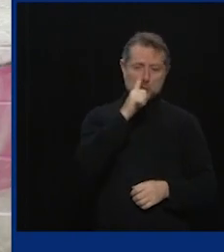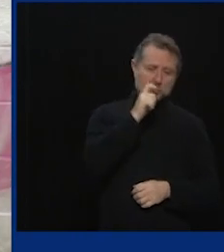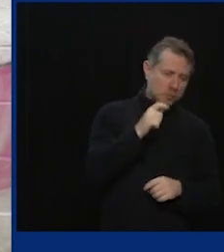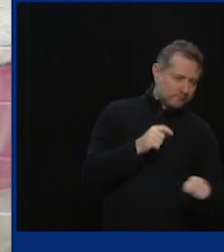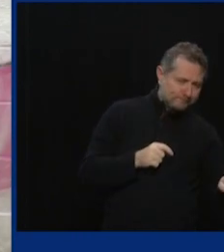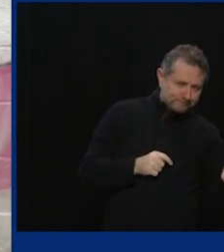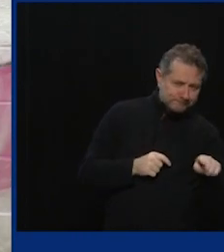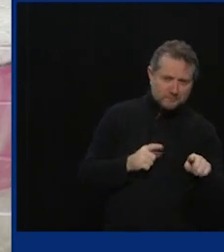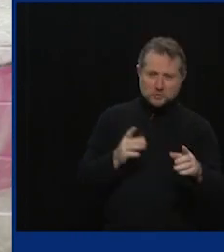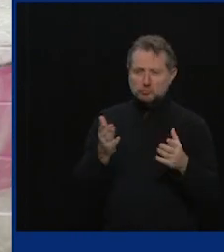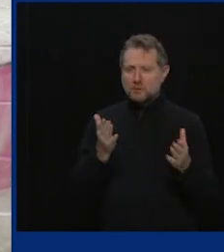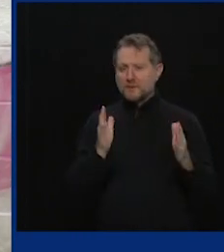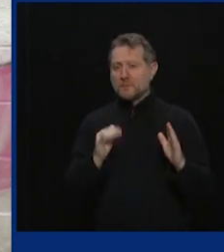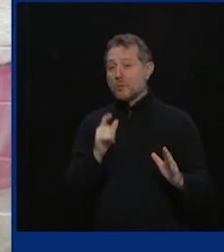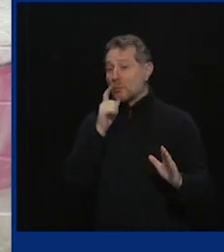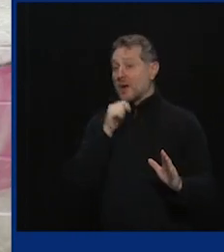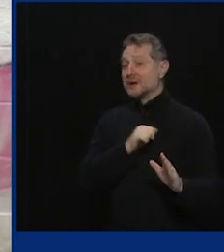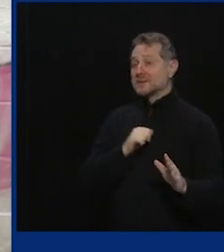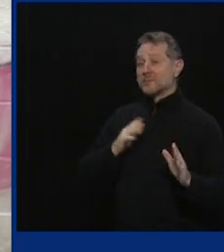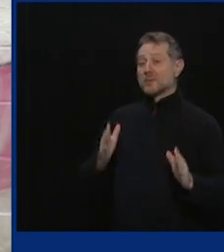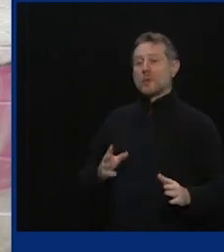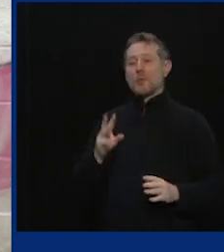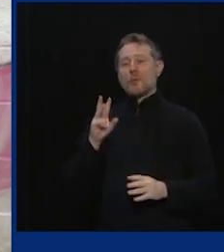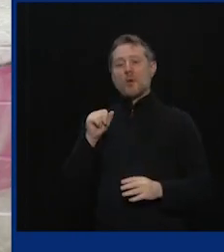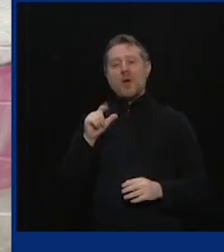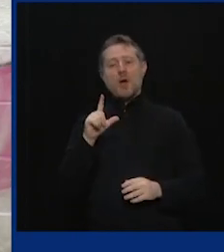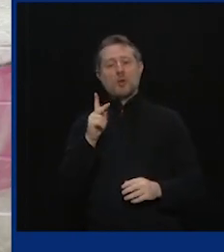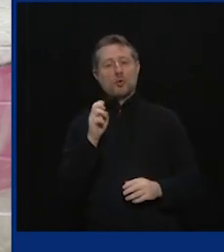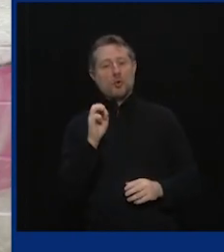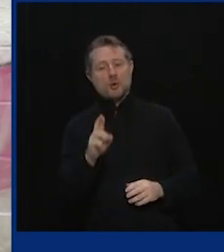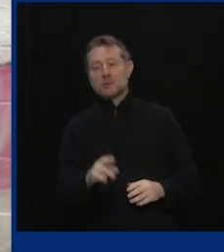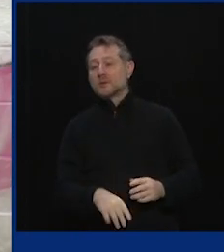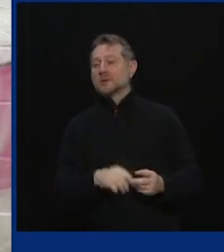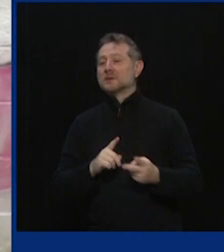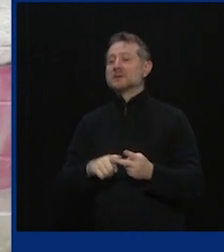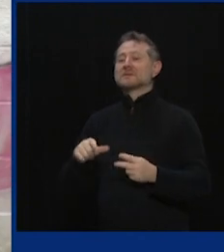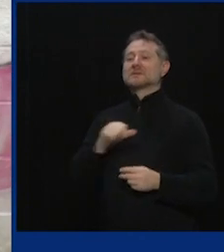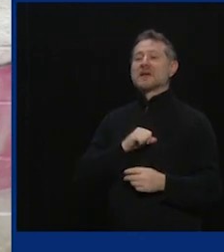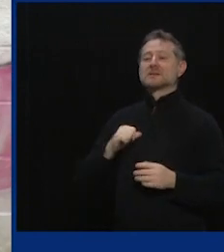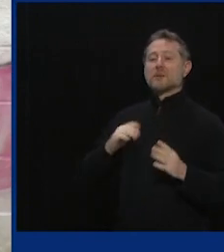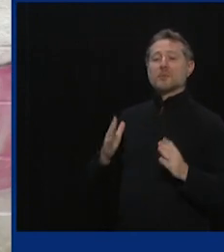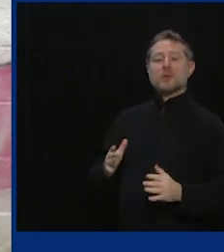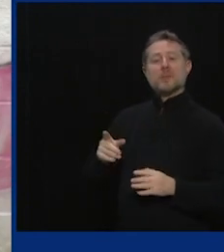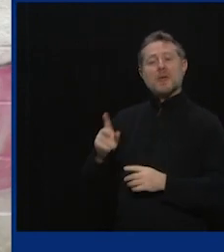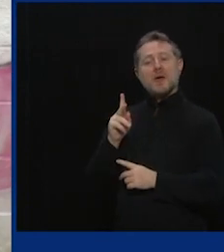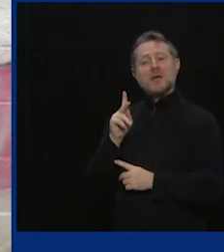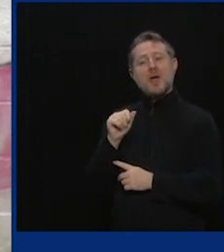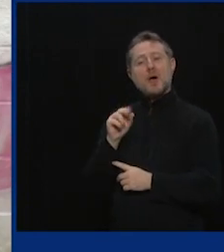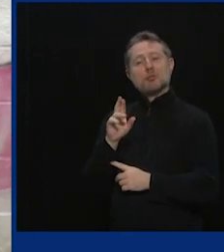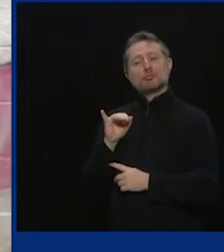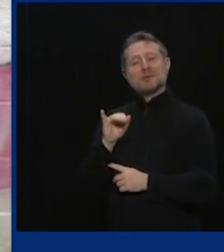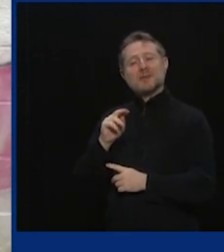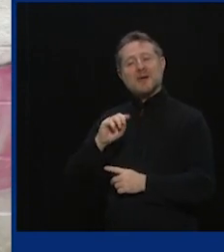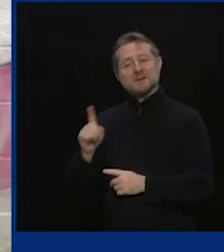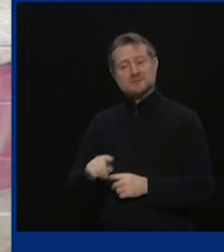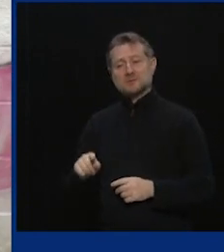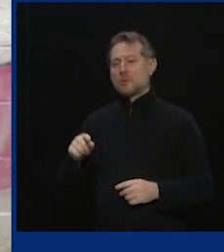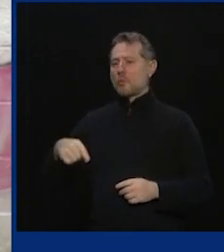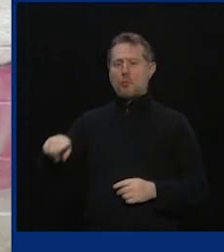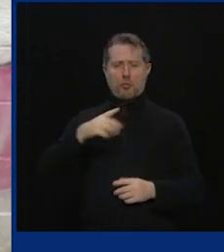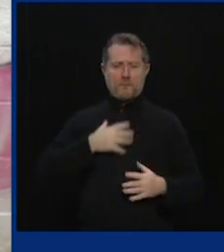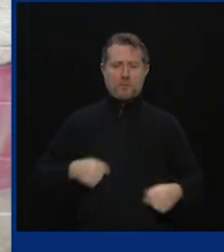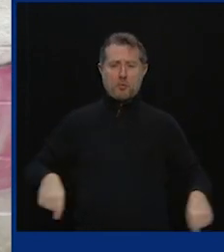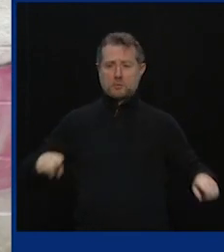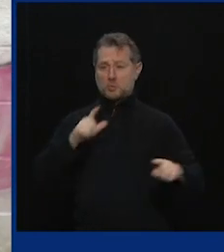Walker, who's here, the constituents who are served by Assemblymember Karina's, all of our constituents will be